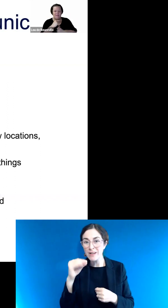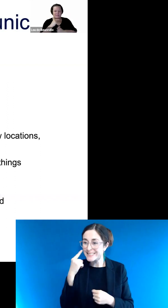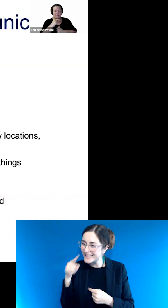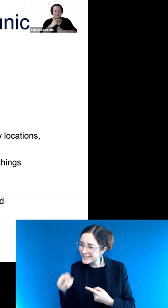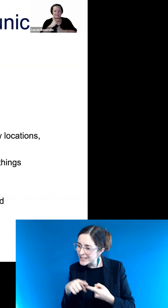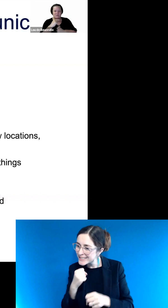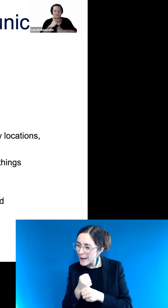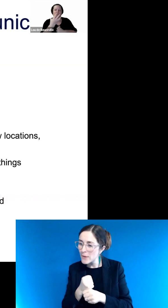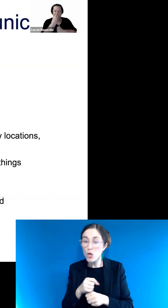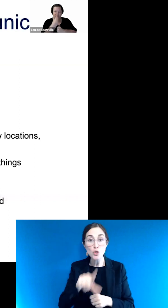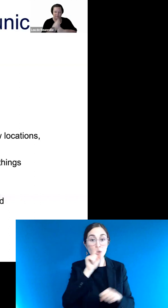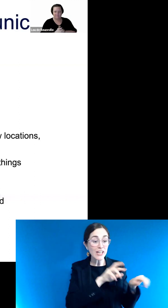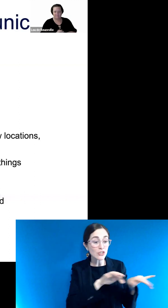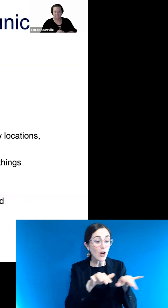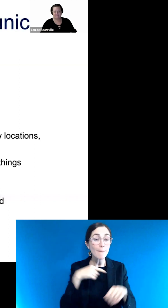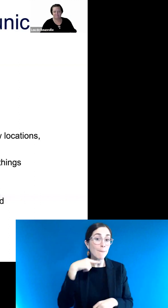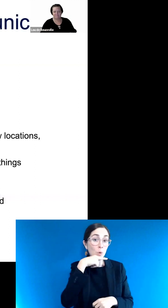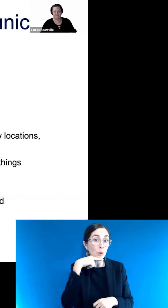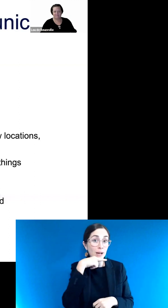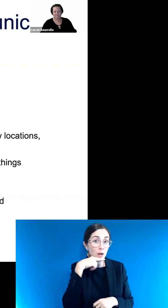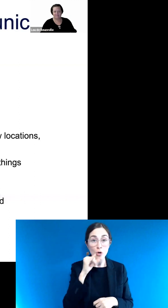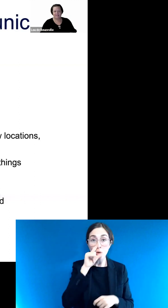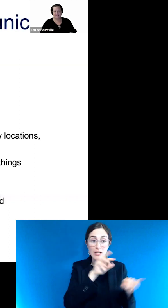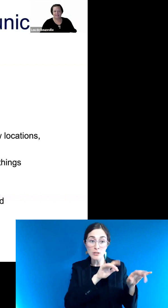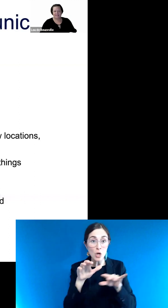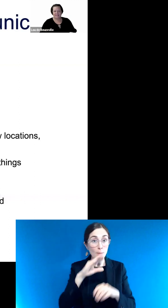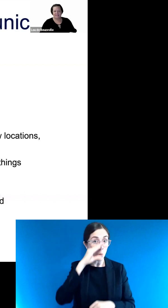boy or wolf.